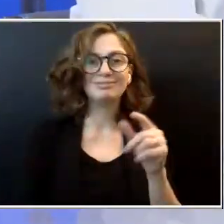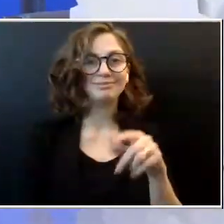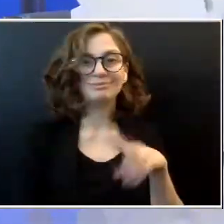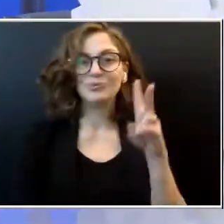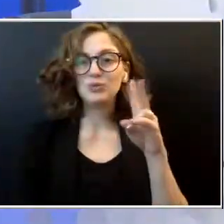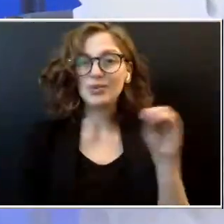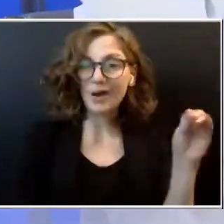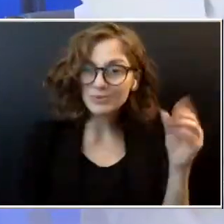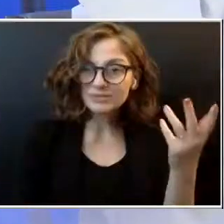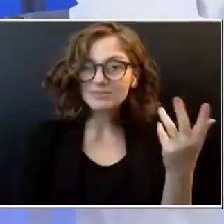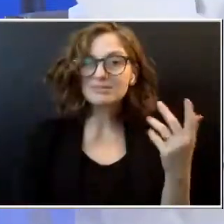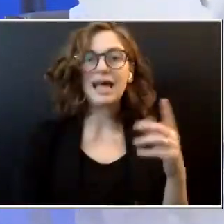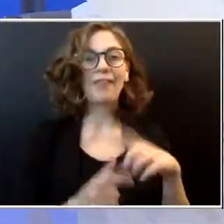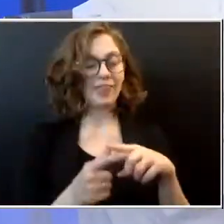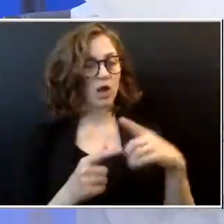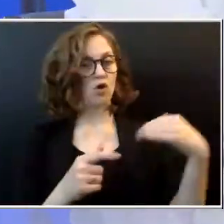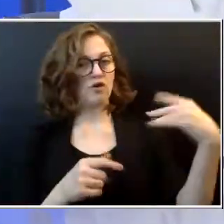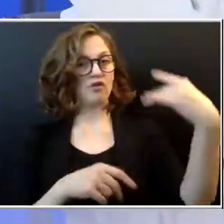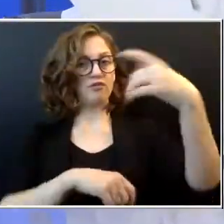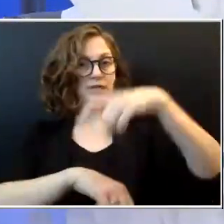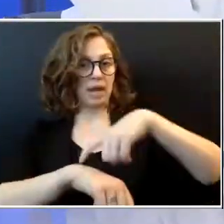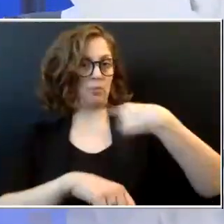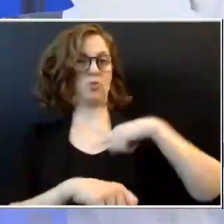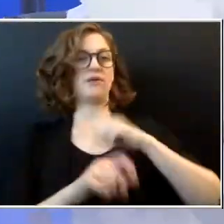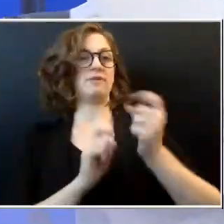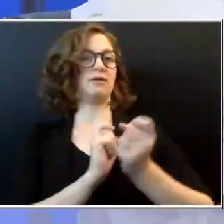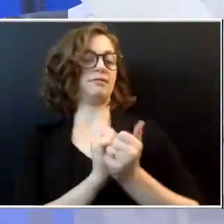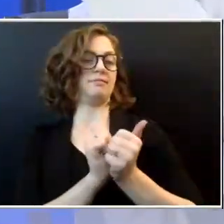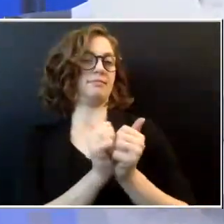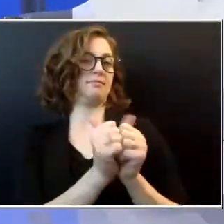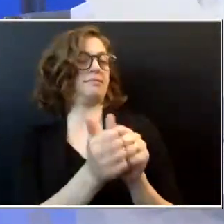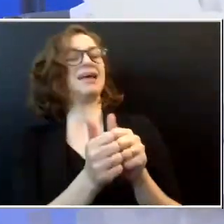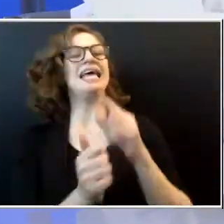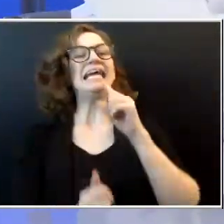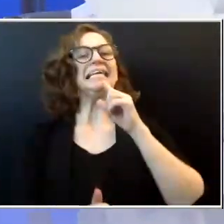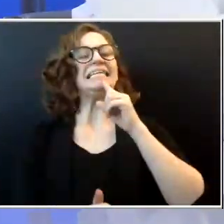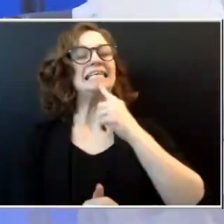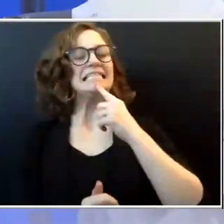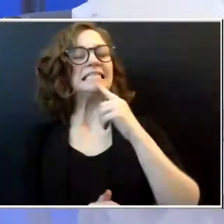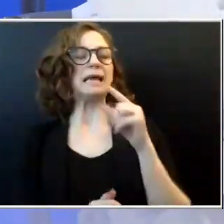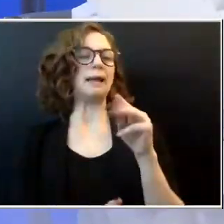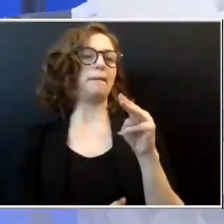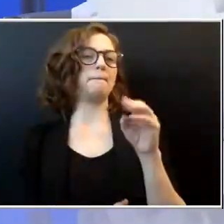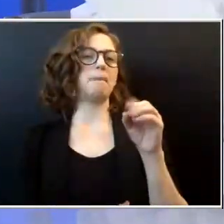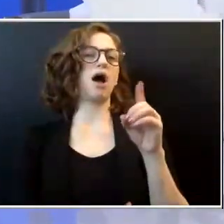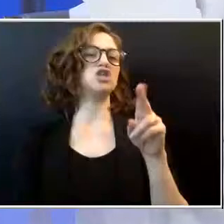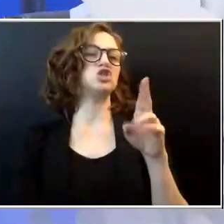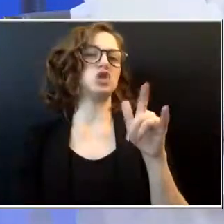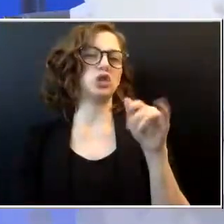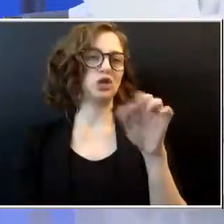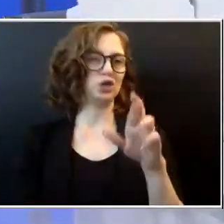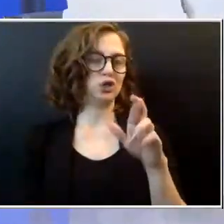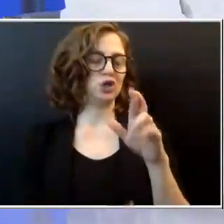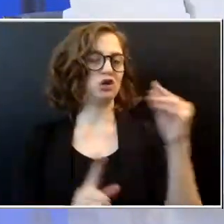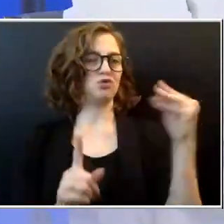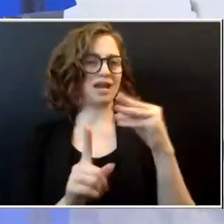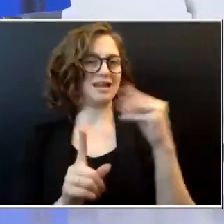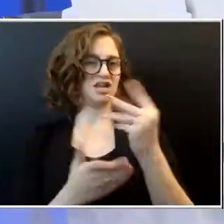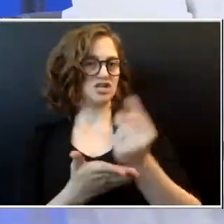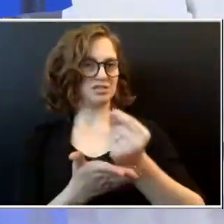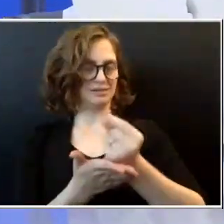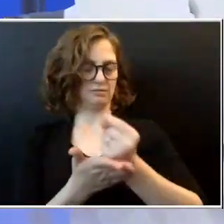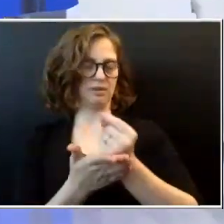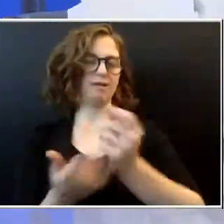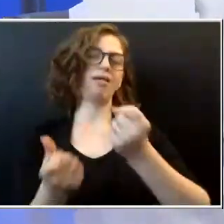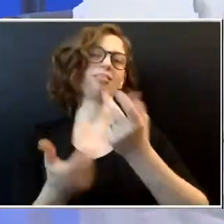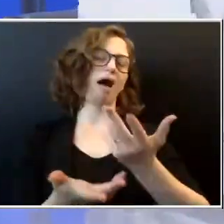able to adapt this using something called intensity modulated radiation therapy. It's a lot of what a lot of academic centers as well as a lot